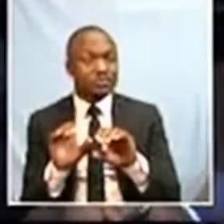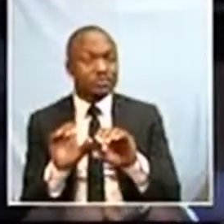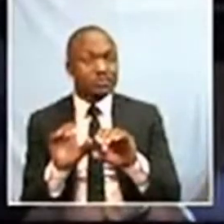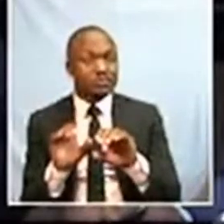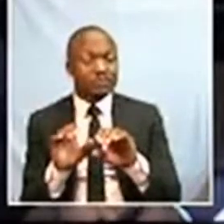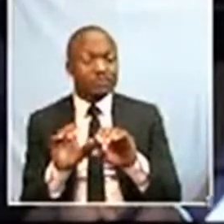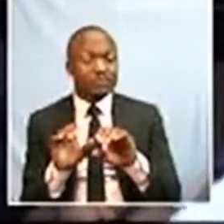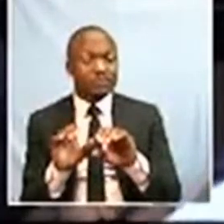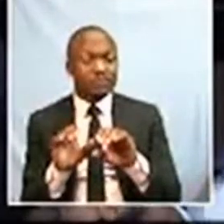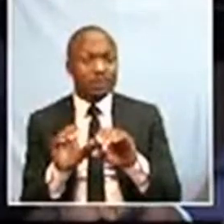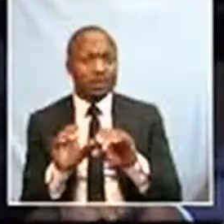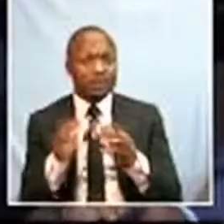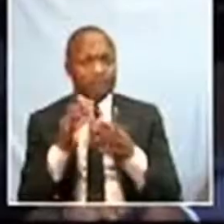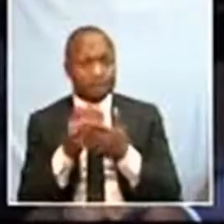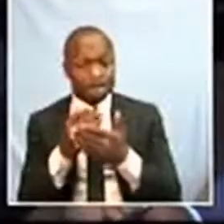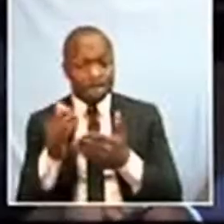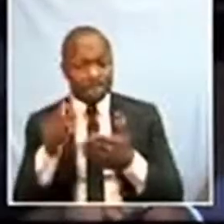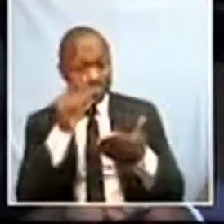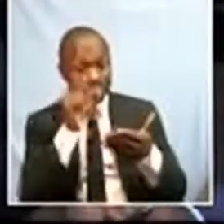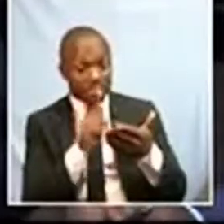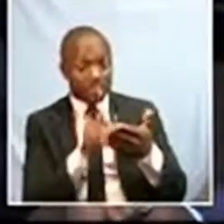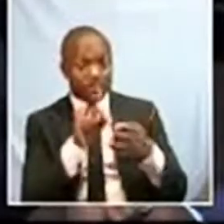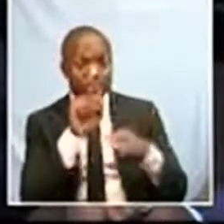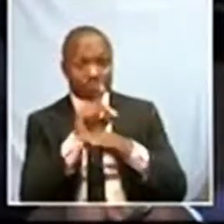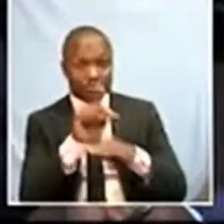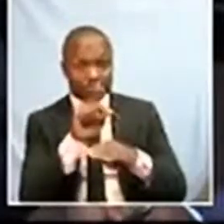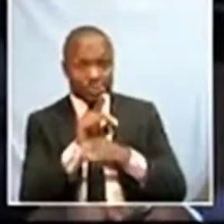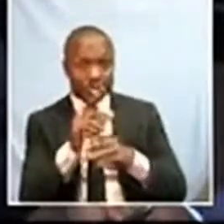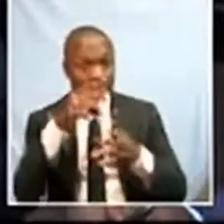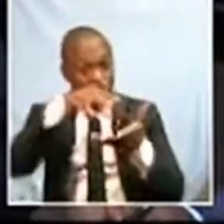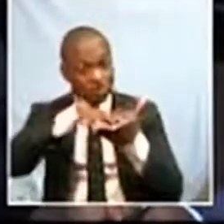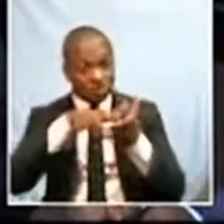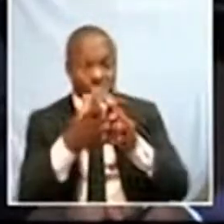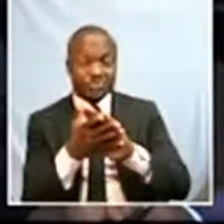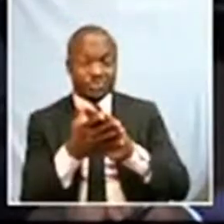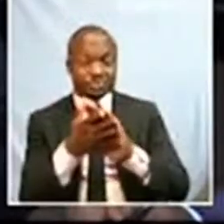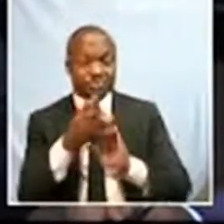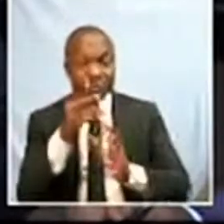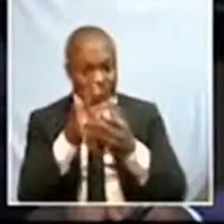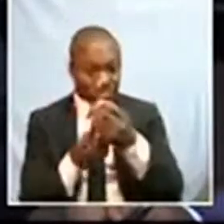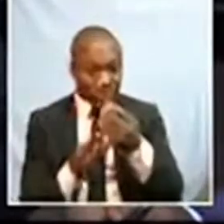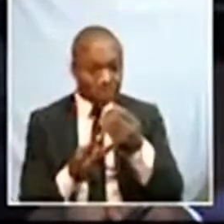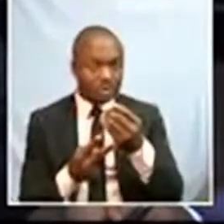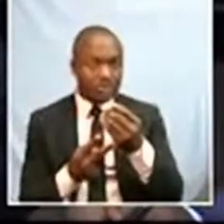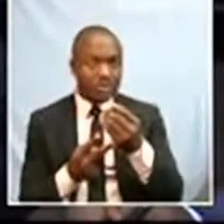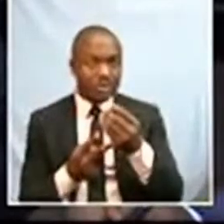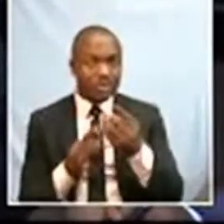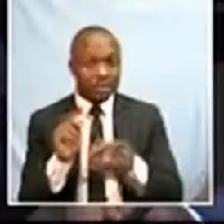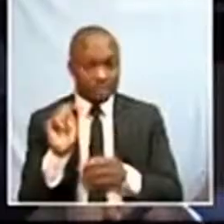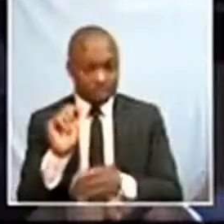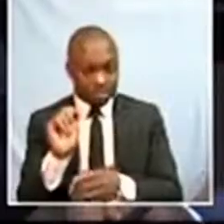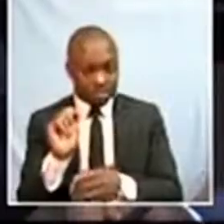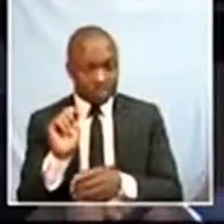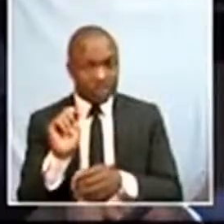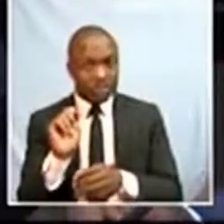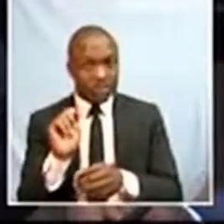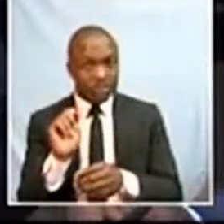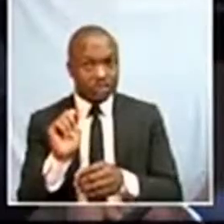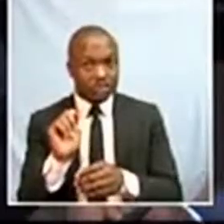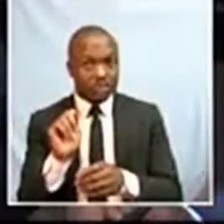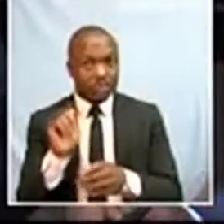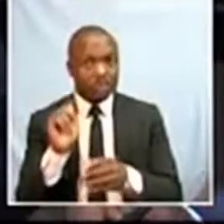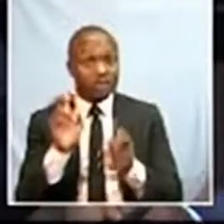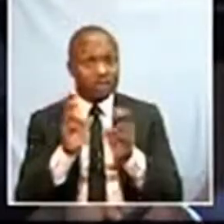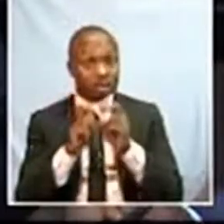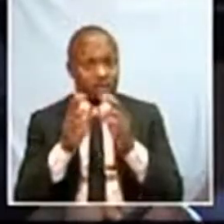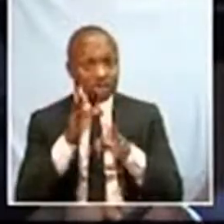when conducting the procurement for this particular project, we combined both the toilet. The contractor